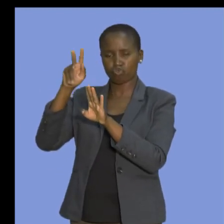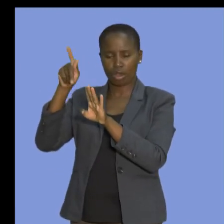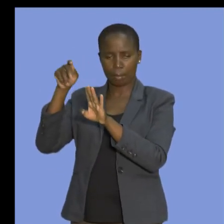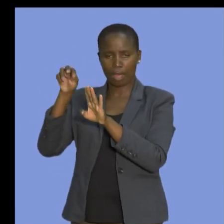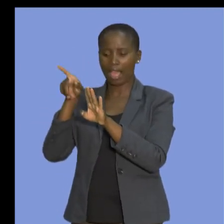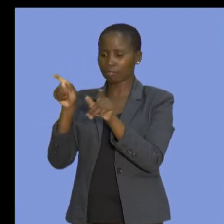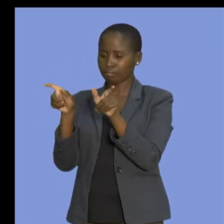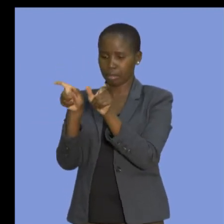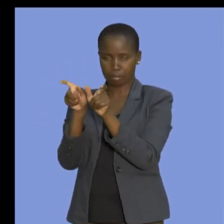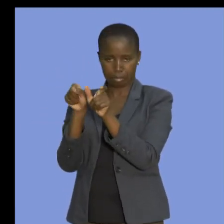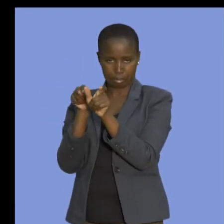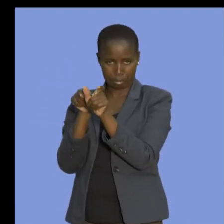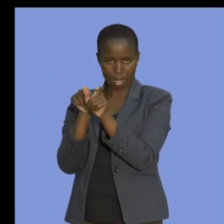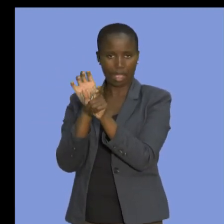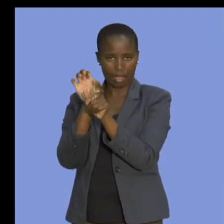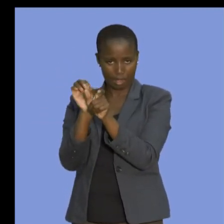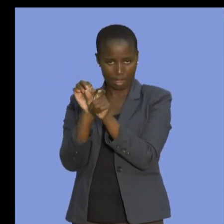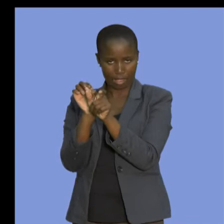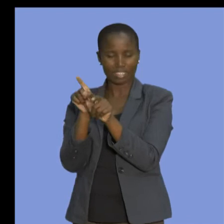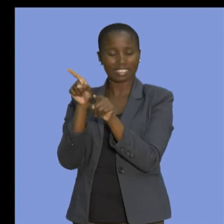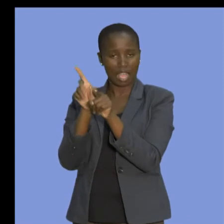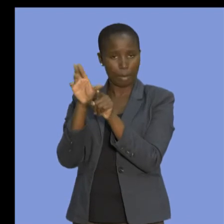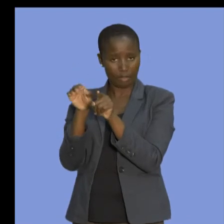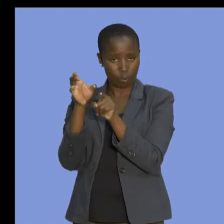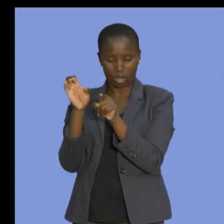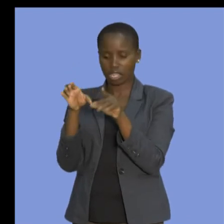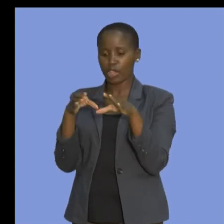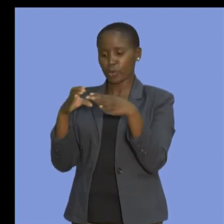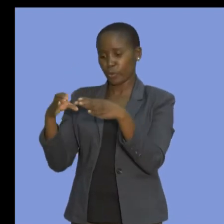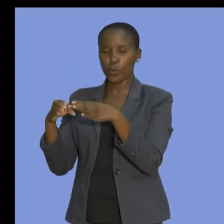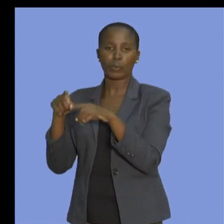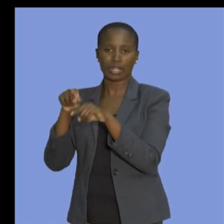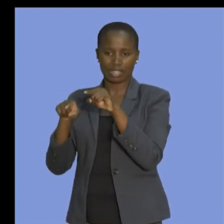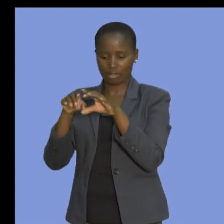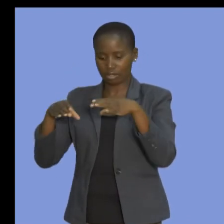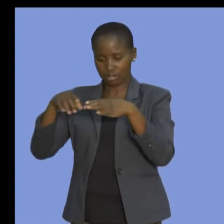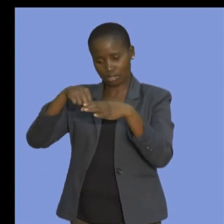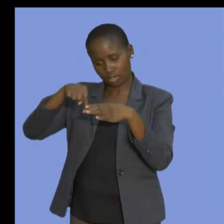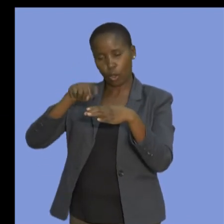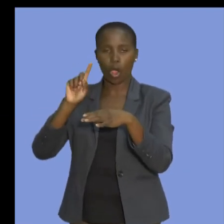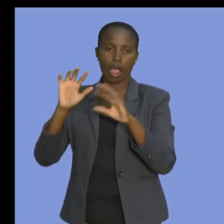histogram. So now let's see, we're going to look at frequency table.